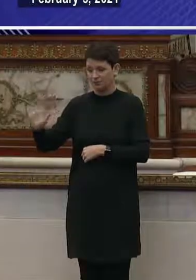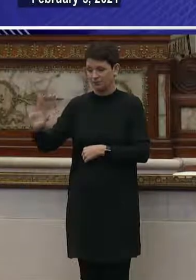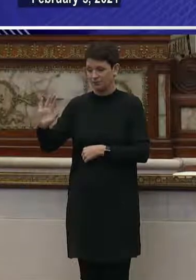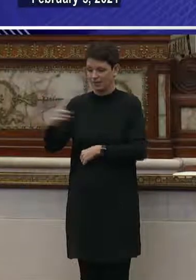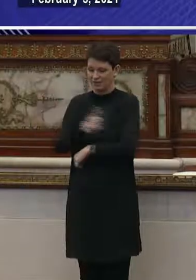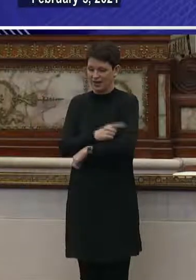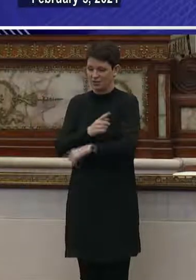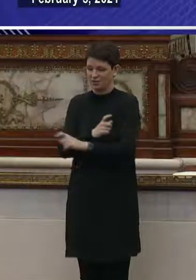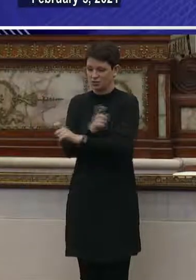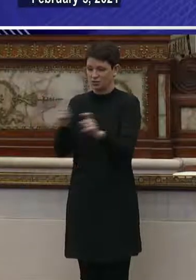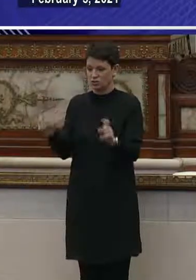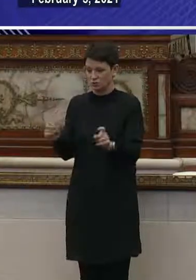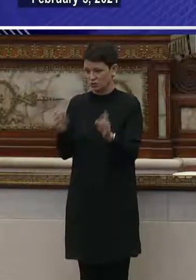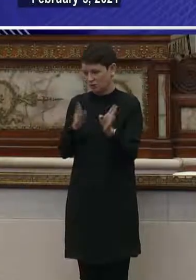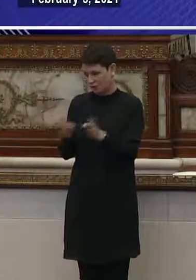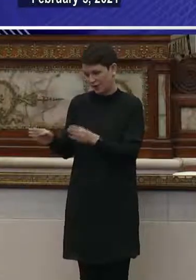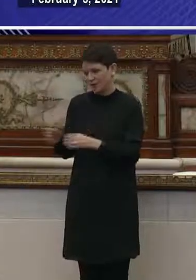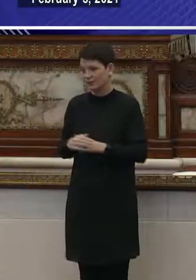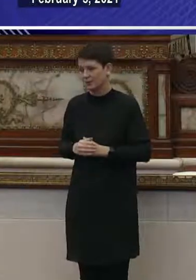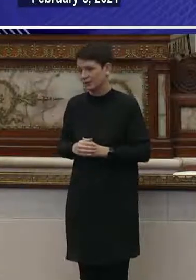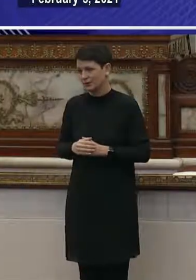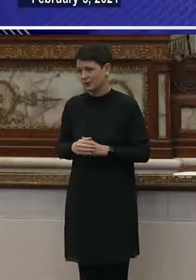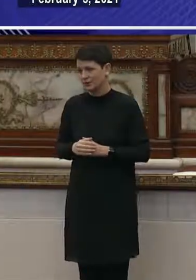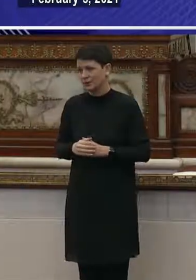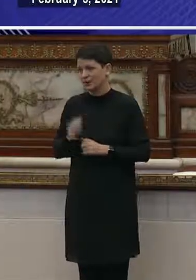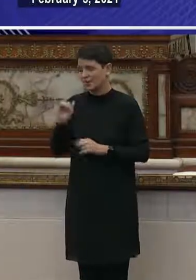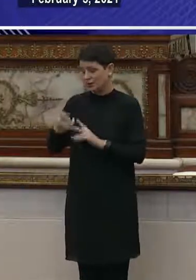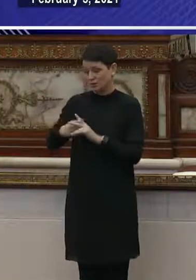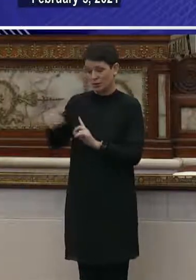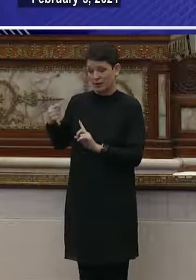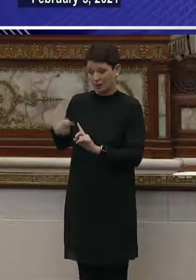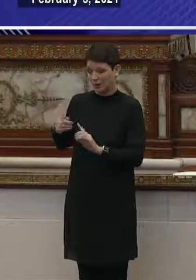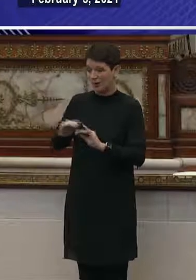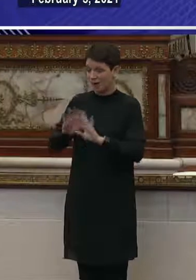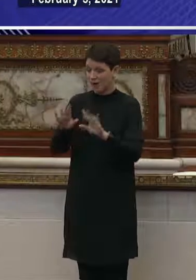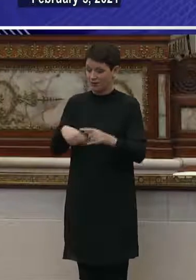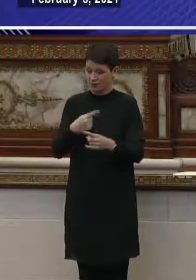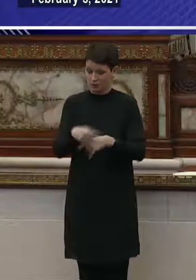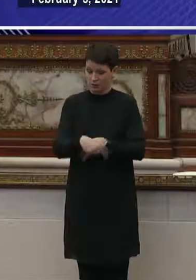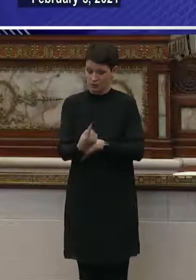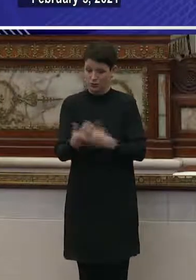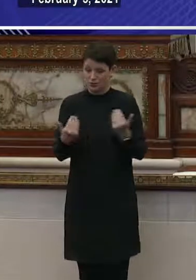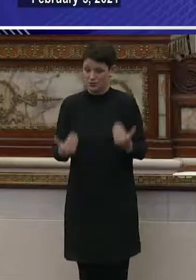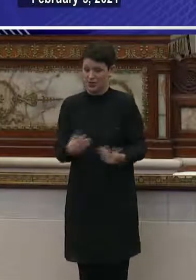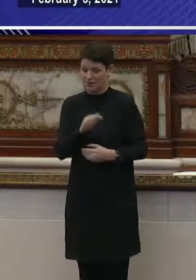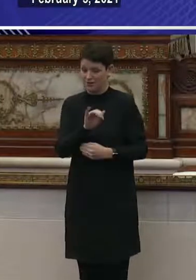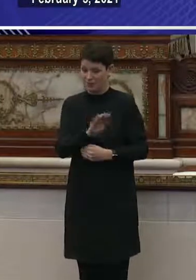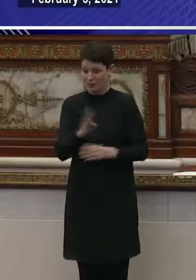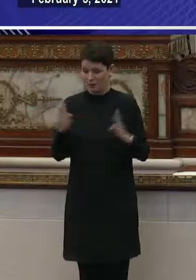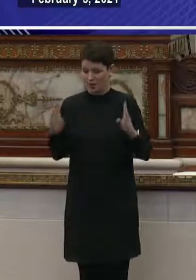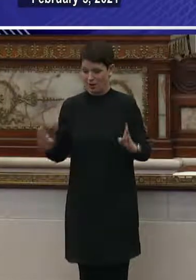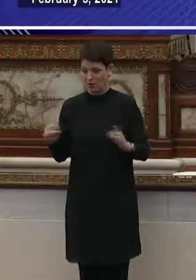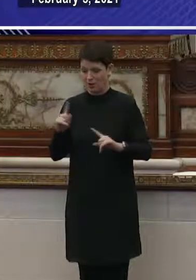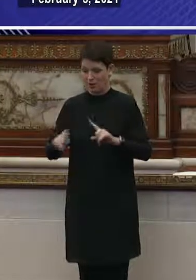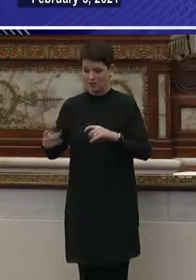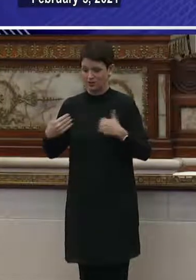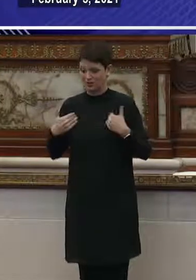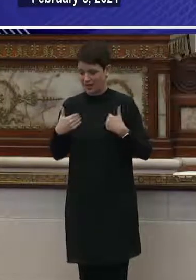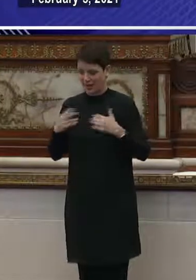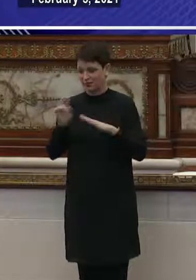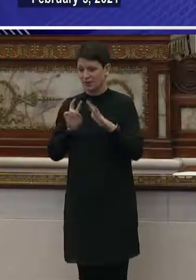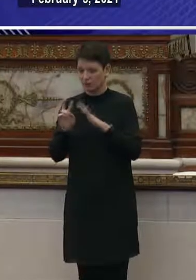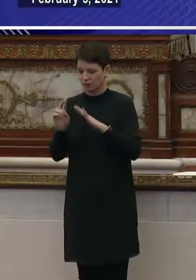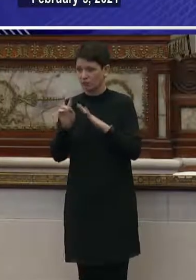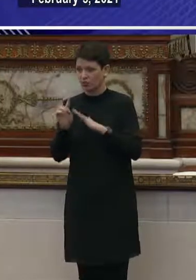vaccination distribution plan. So, and that was only a starting point. Obviously, here we are here, and we have a lot of questions, and I look forward